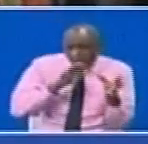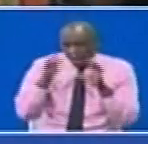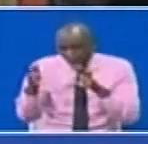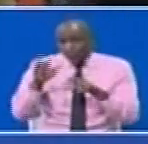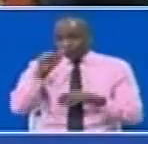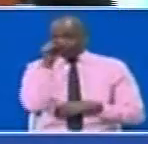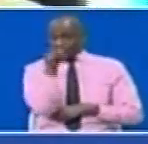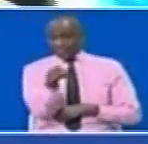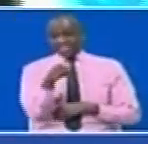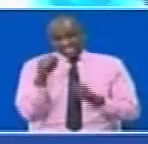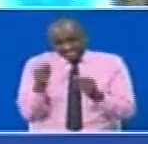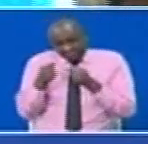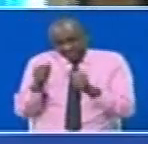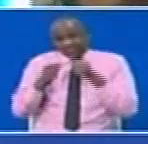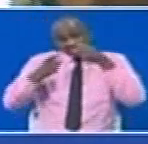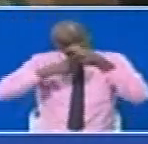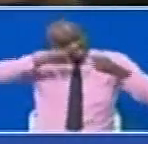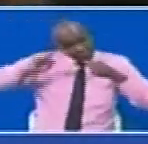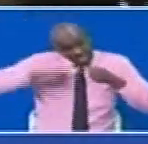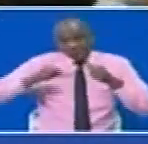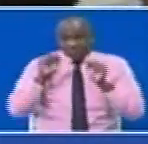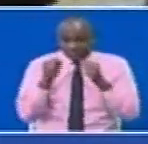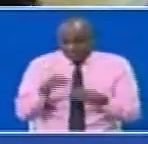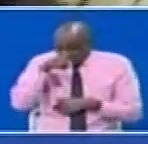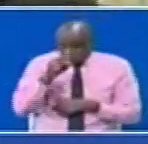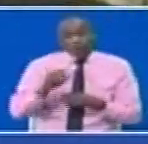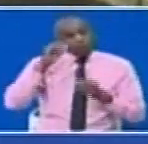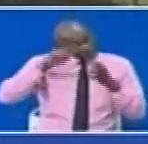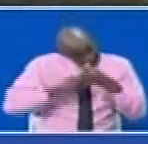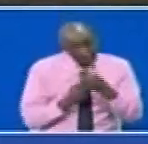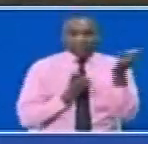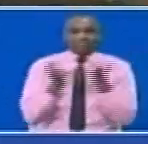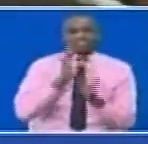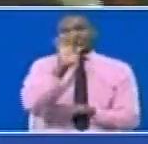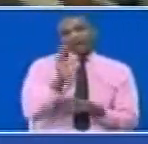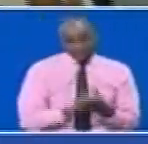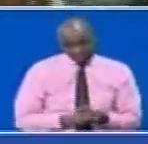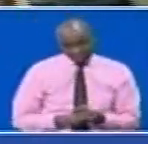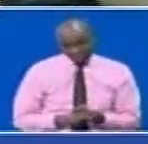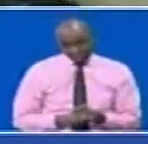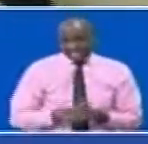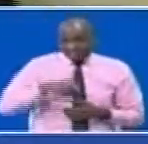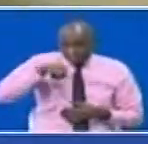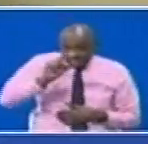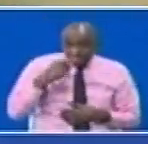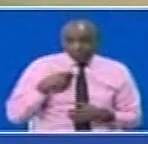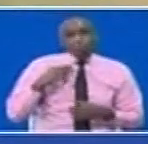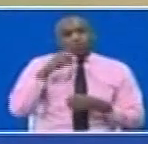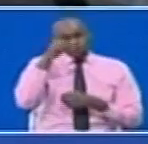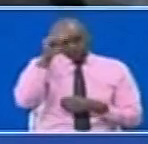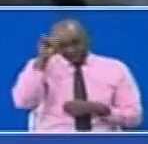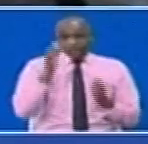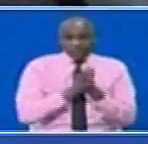in no time, he had saved some 6 million shillings, which he pumped in to open this new station. He gets his stock from Dubai and